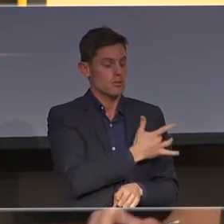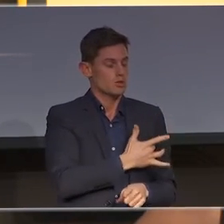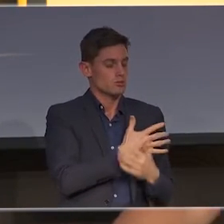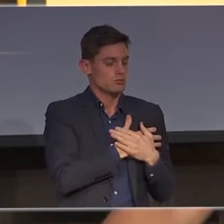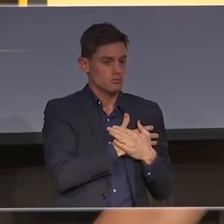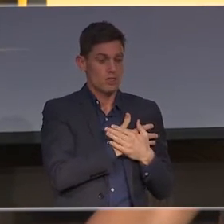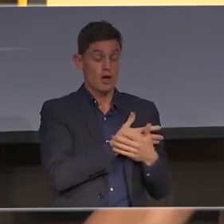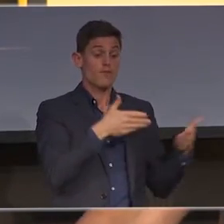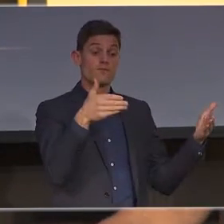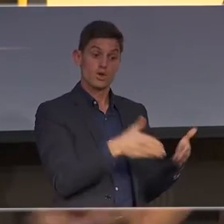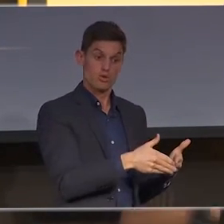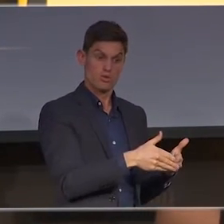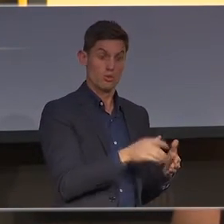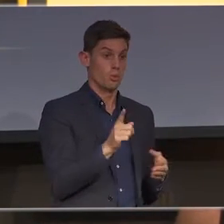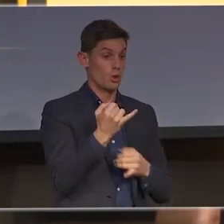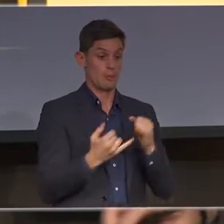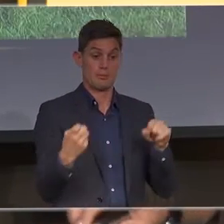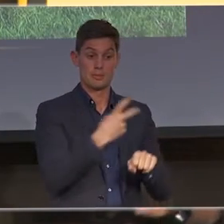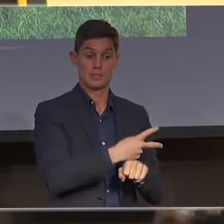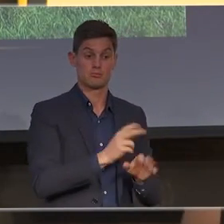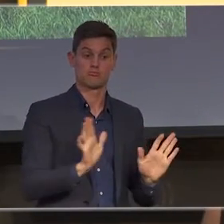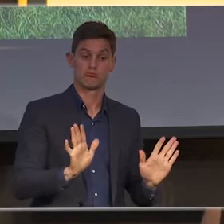outside of funerals that I've ever attended. Here we go.